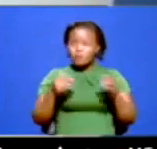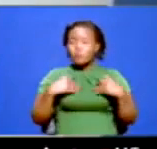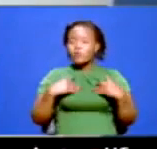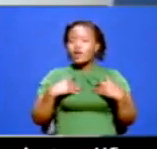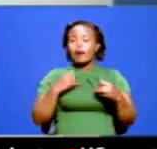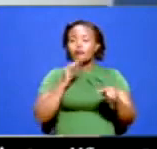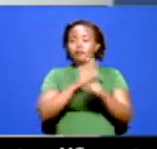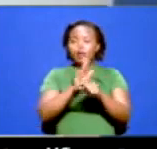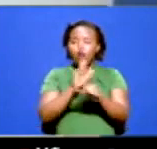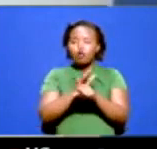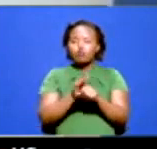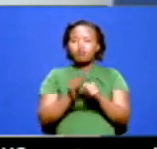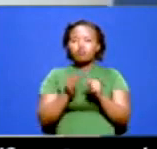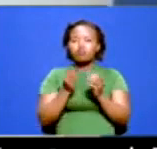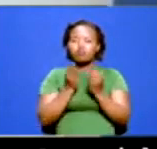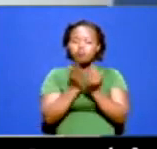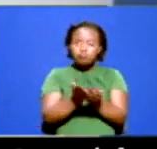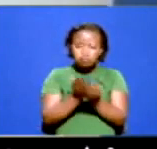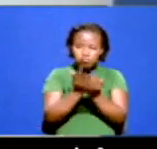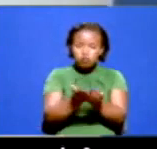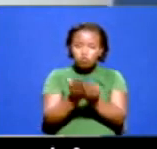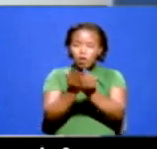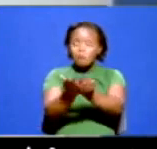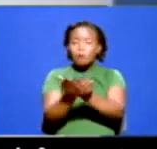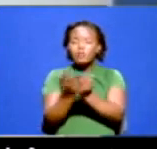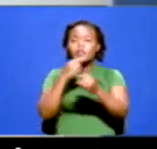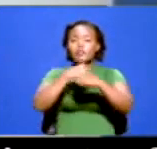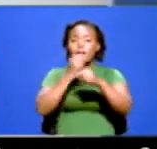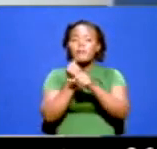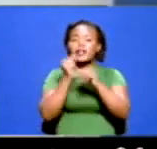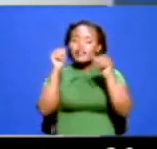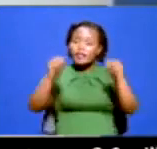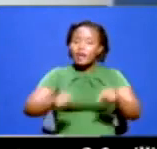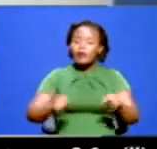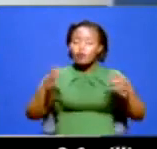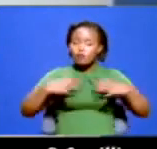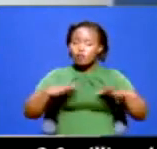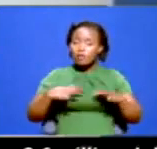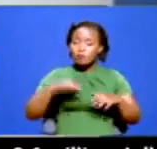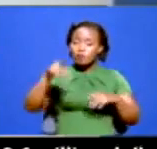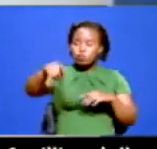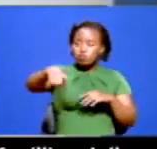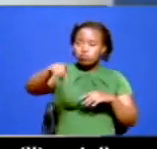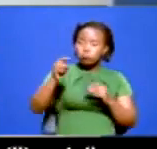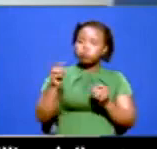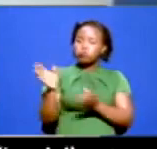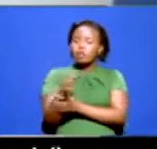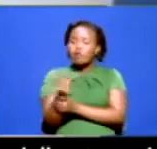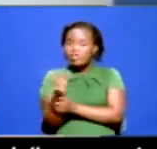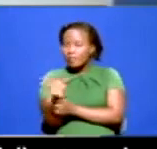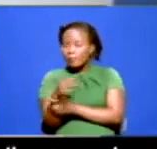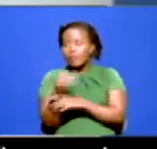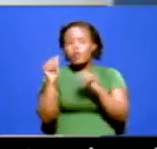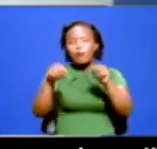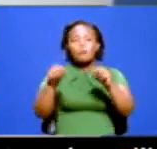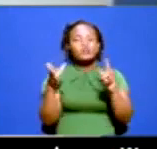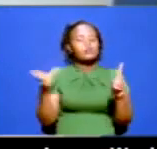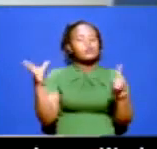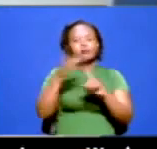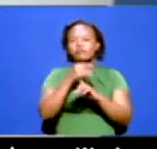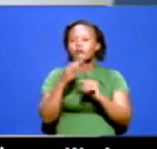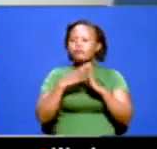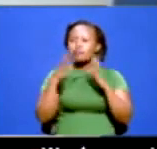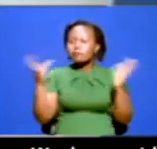boats that this shipyard can make for fishermen in these areas would be great. Instead of